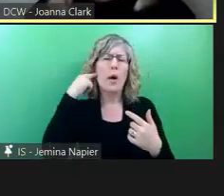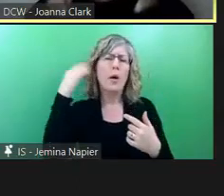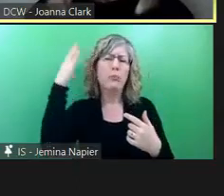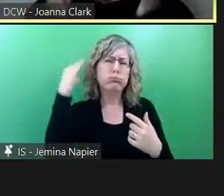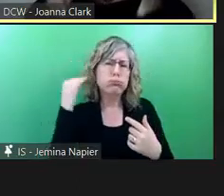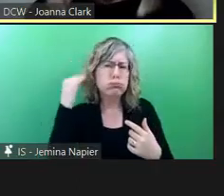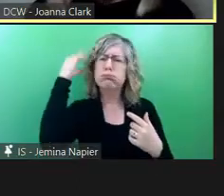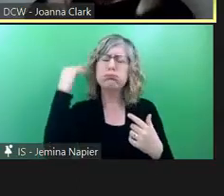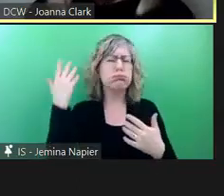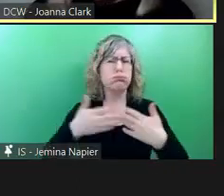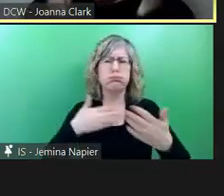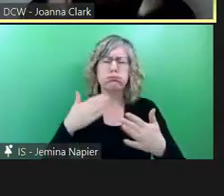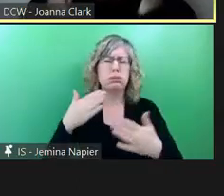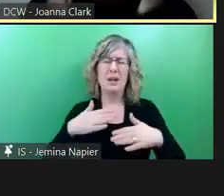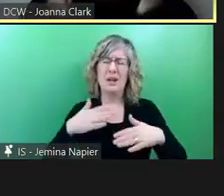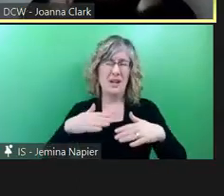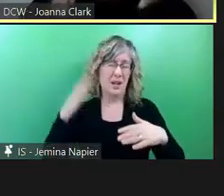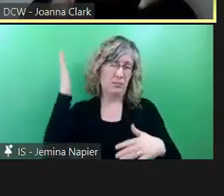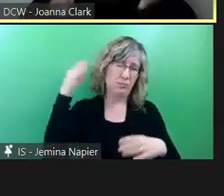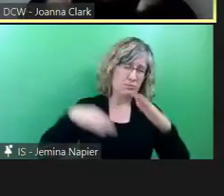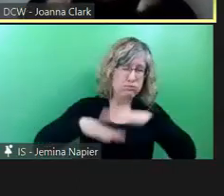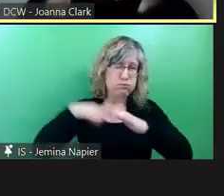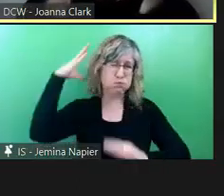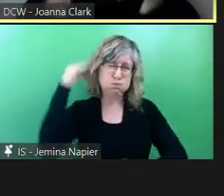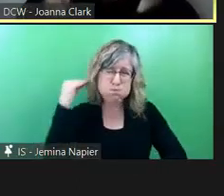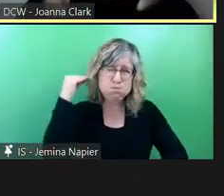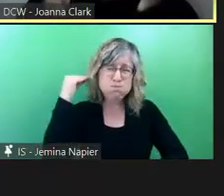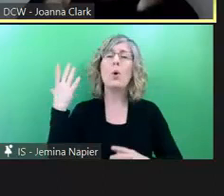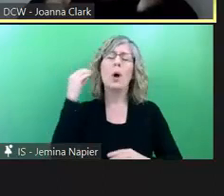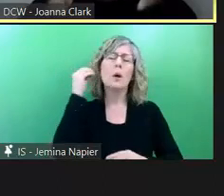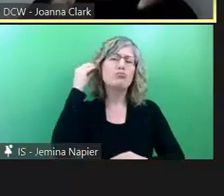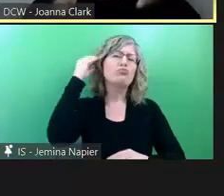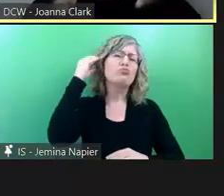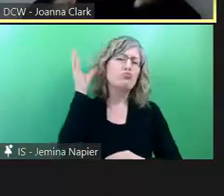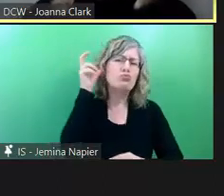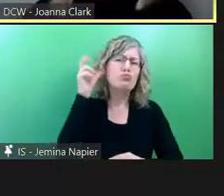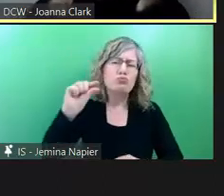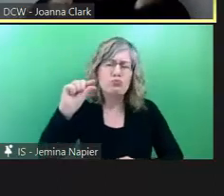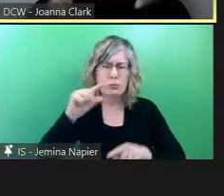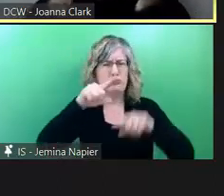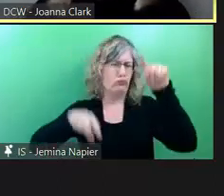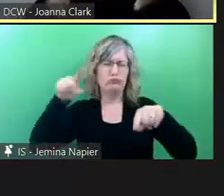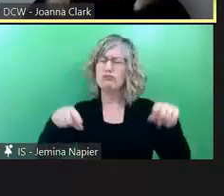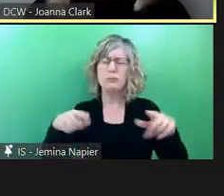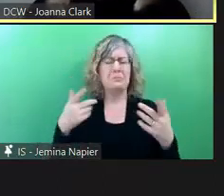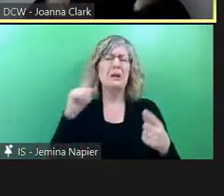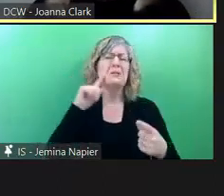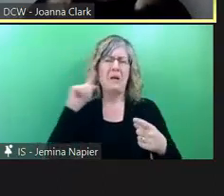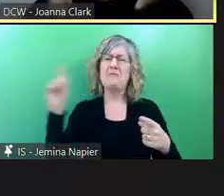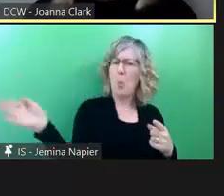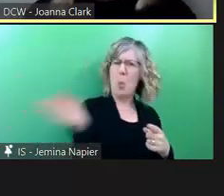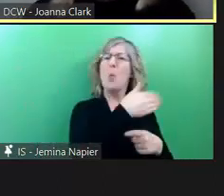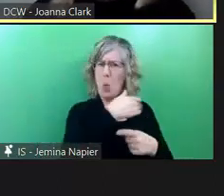mild to profound. And when we say language, we mean all language,